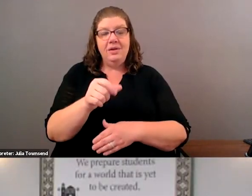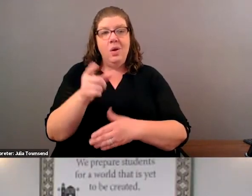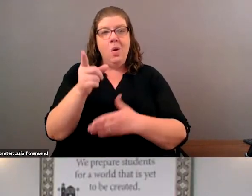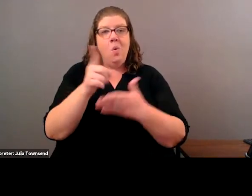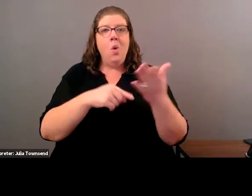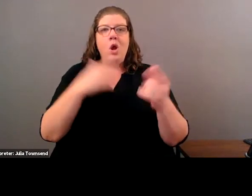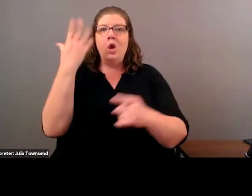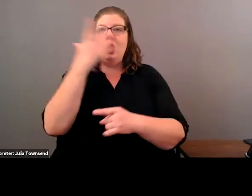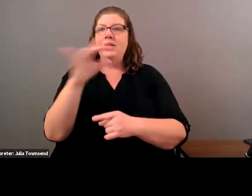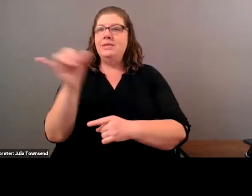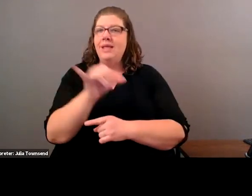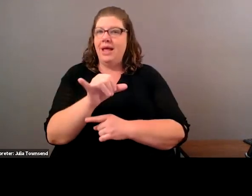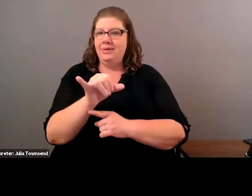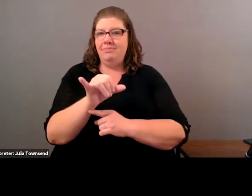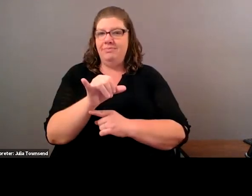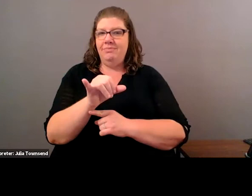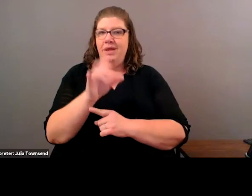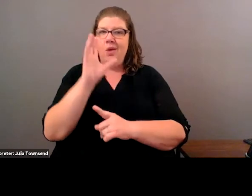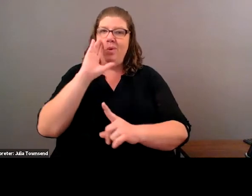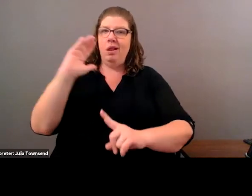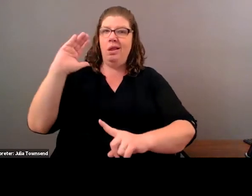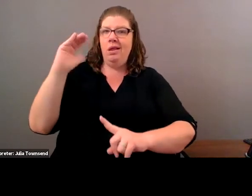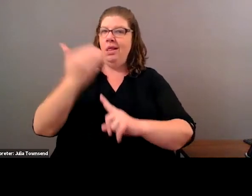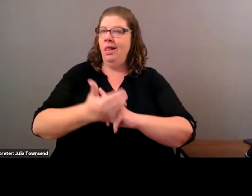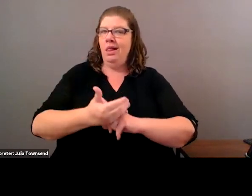be of